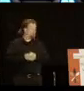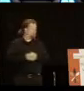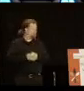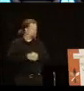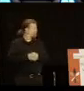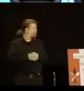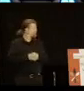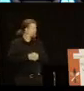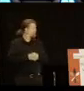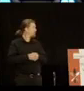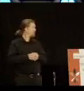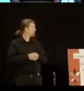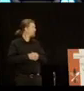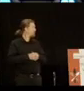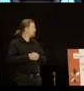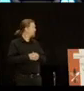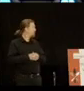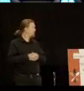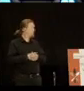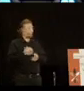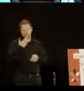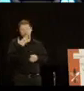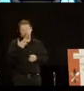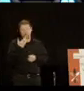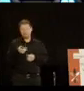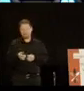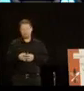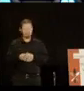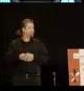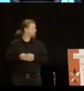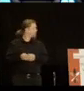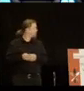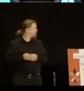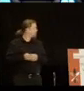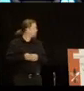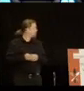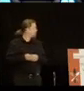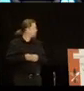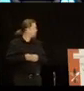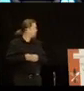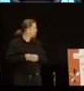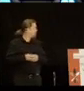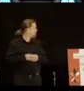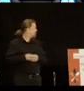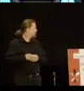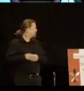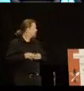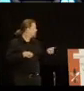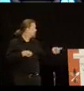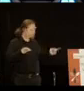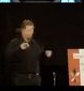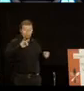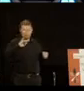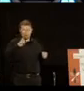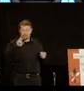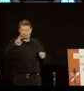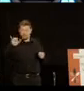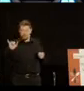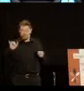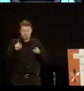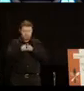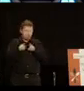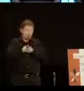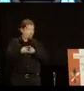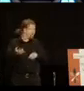Oh, sorry. Thank you. And then and Jeremy, if you'll come up, we would also